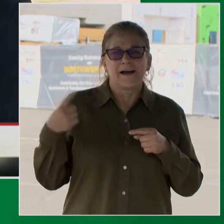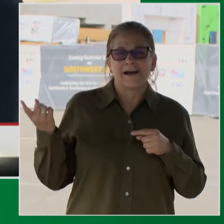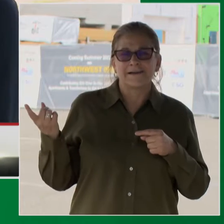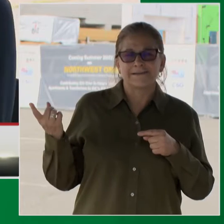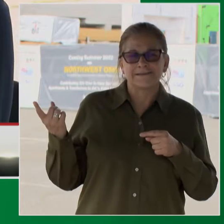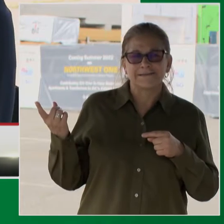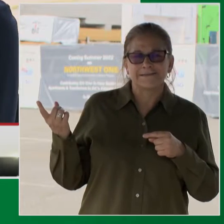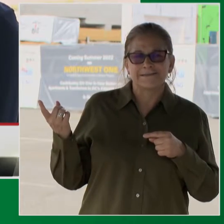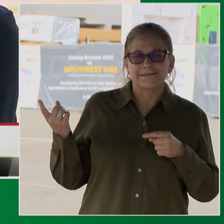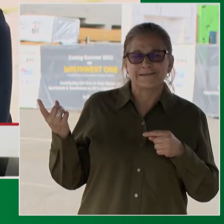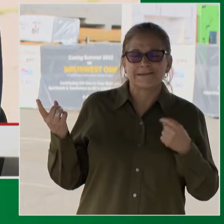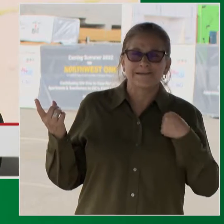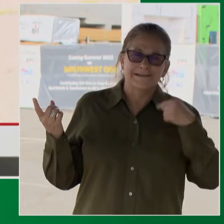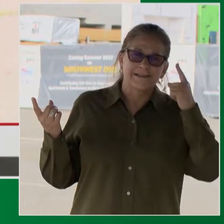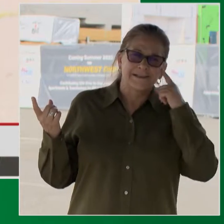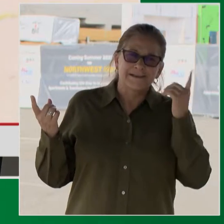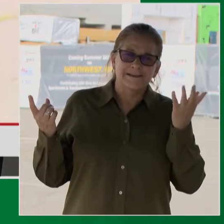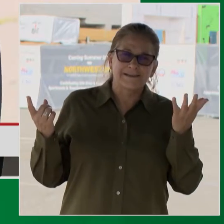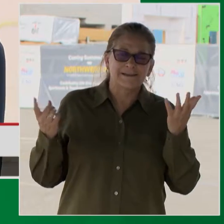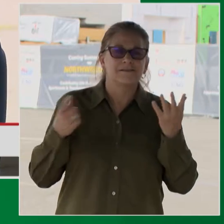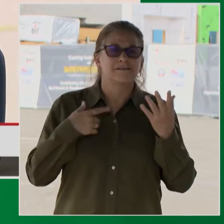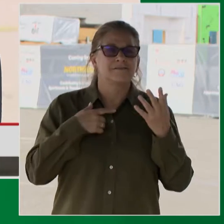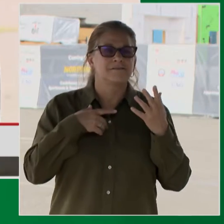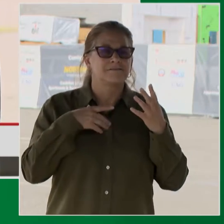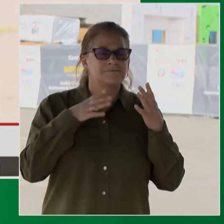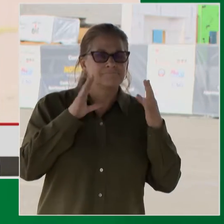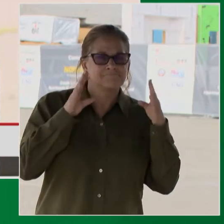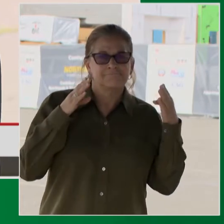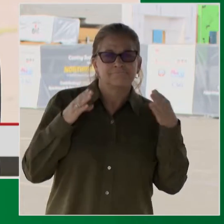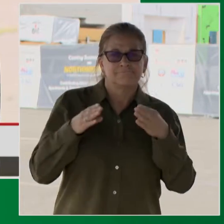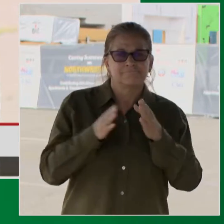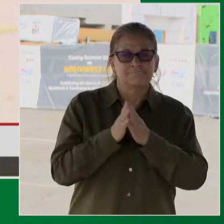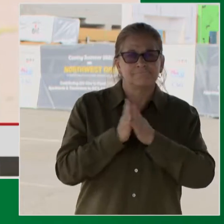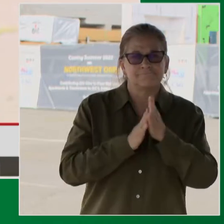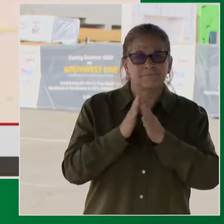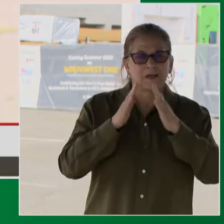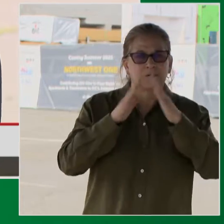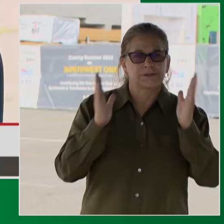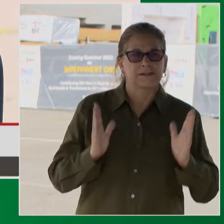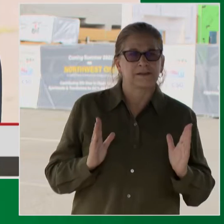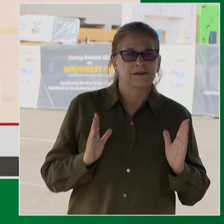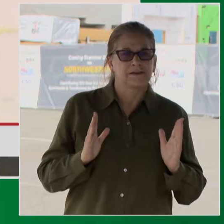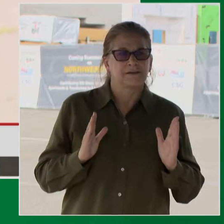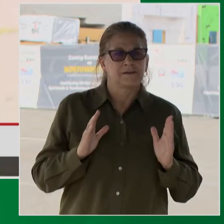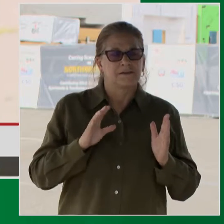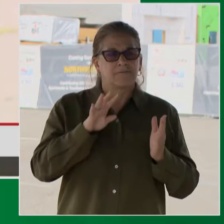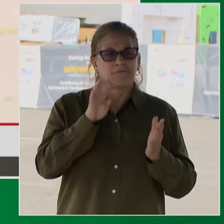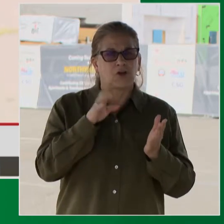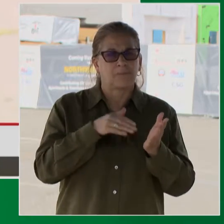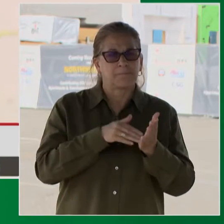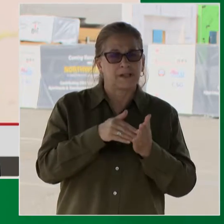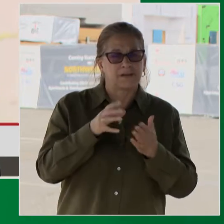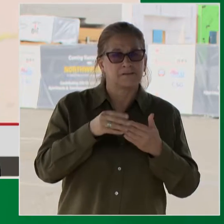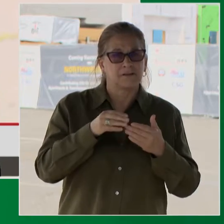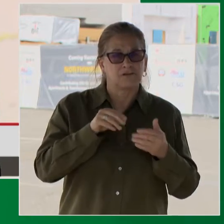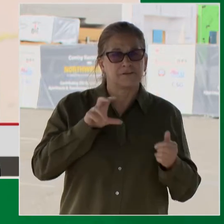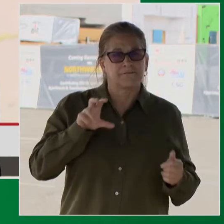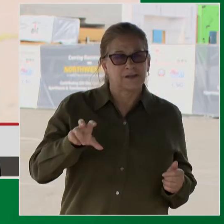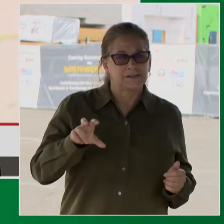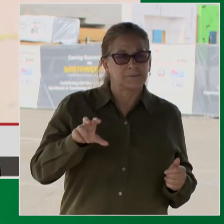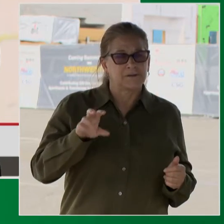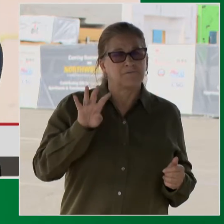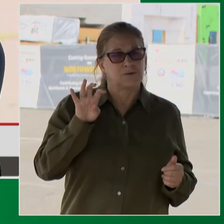shared a little bit about the Housing Production Trust Fund investment. This is a record $400 million investment over fiscal years 21 and